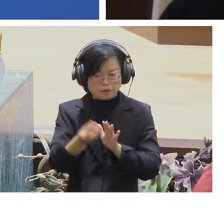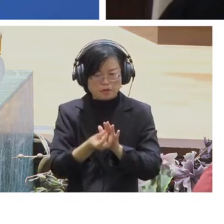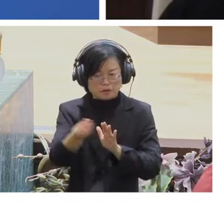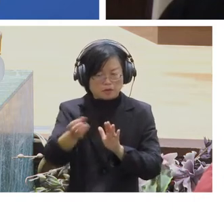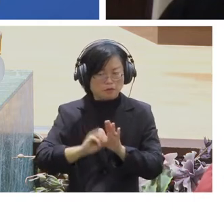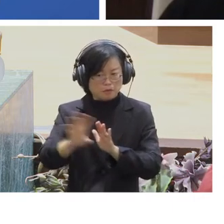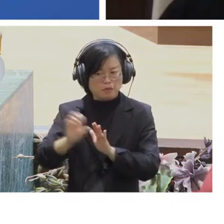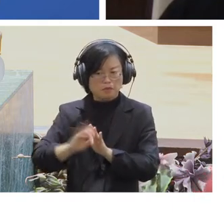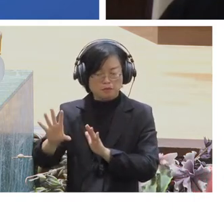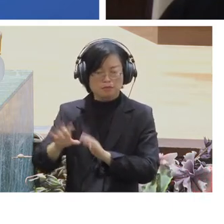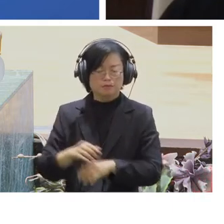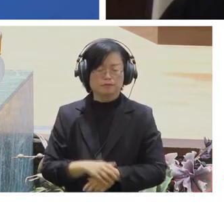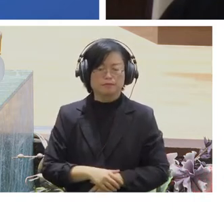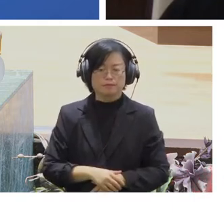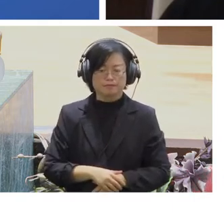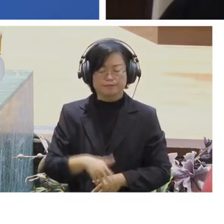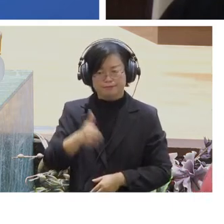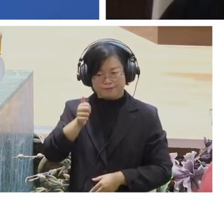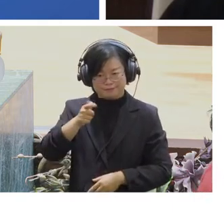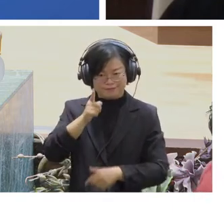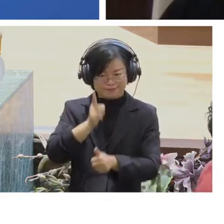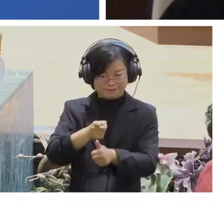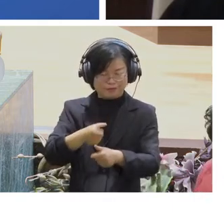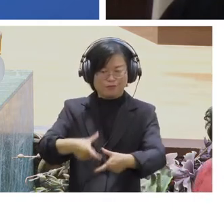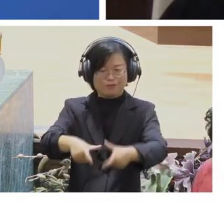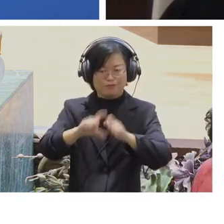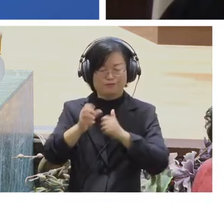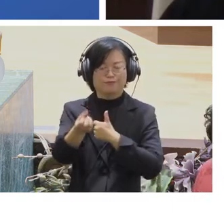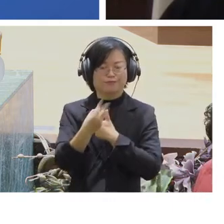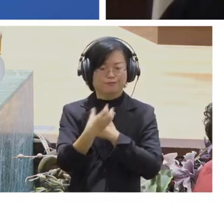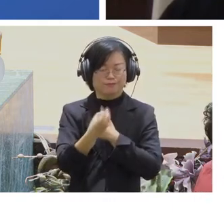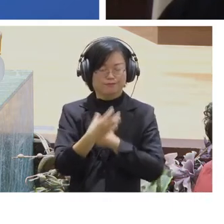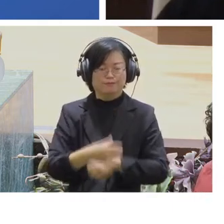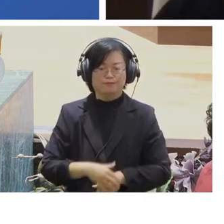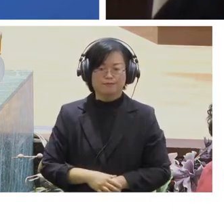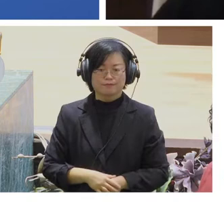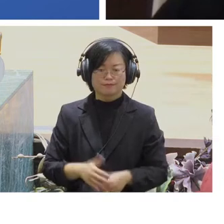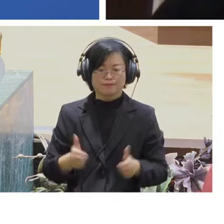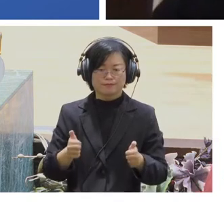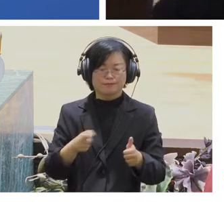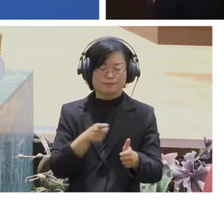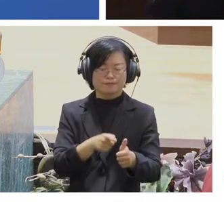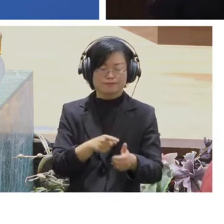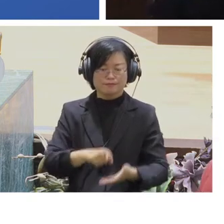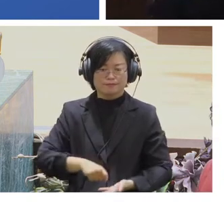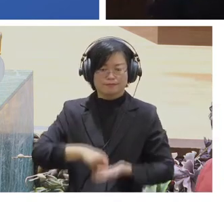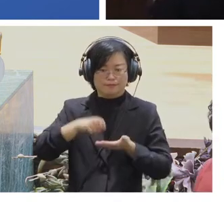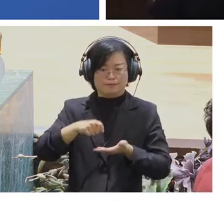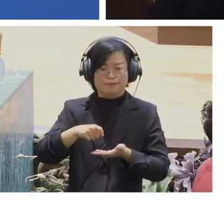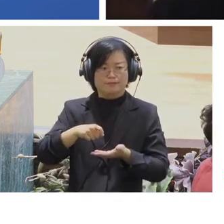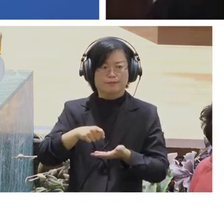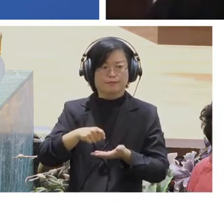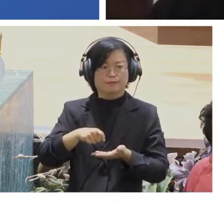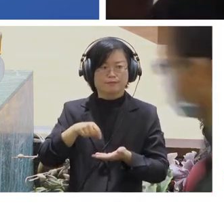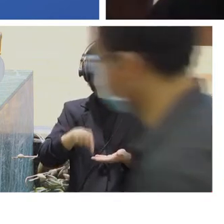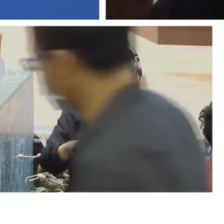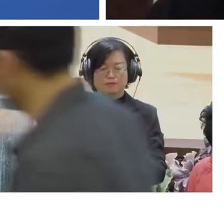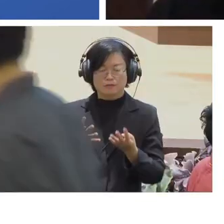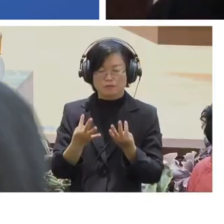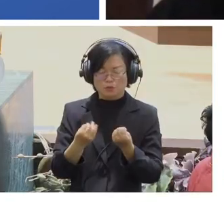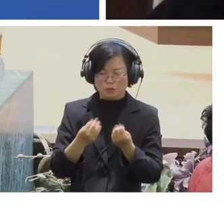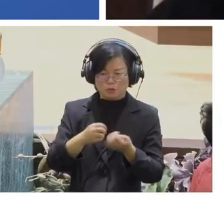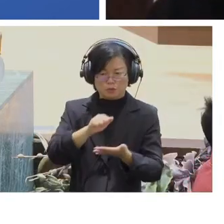Thank you for answering this question. I think open format and data quality is the key to trigger more